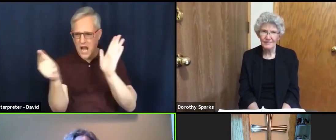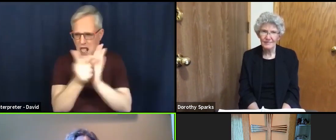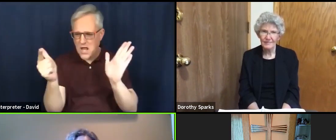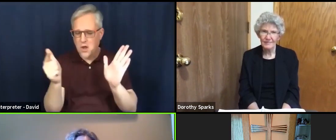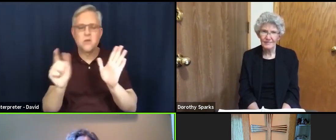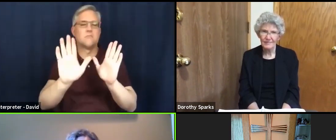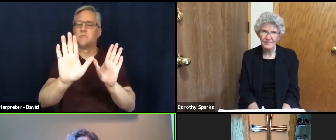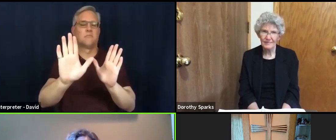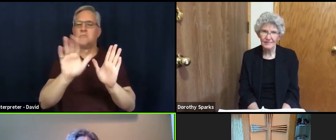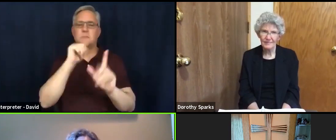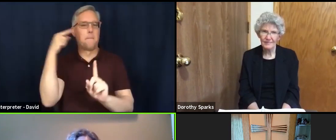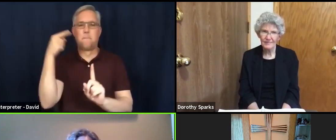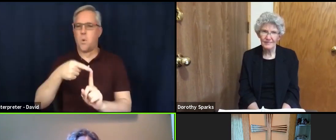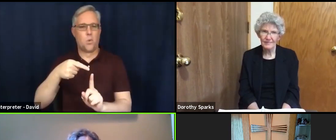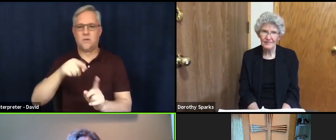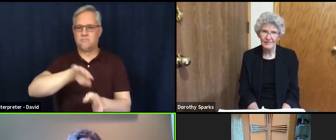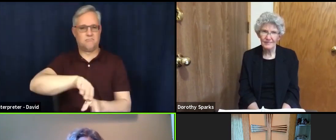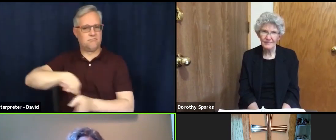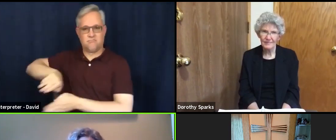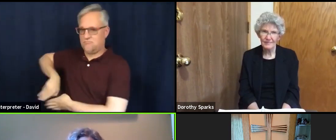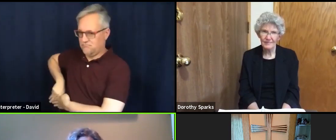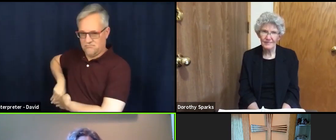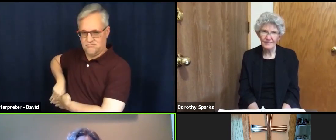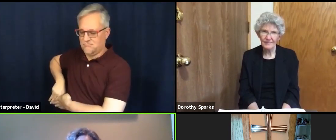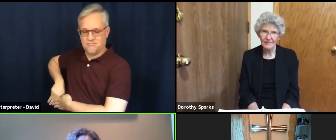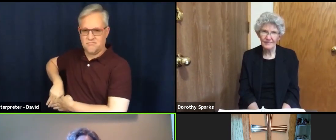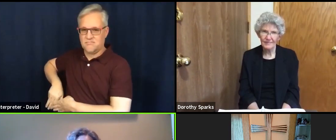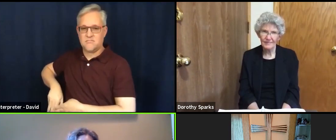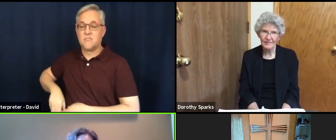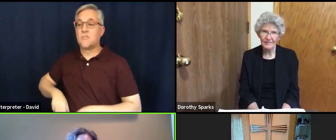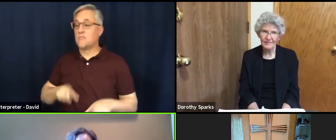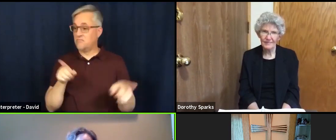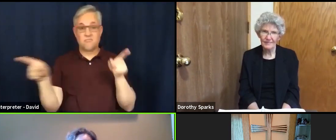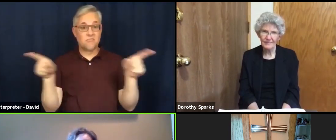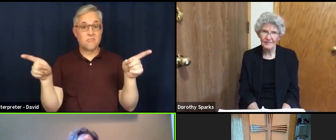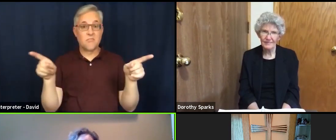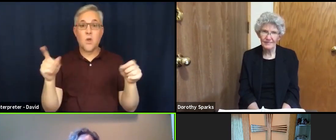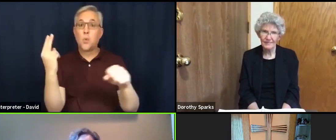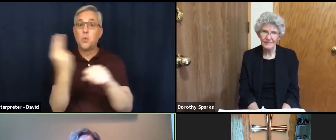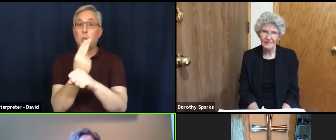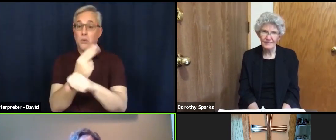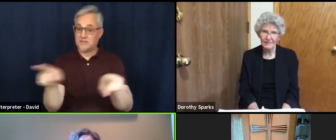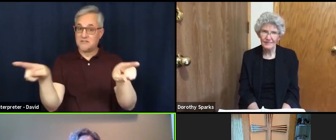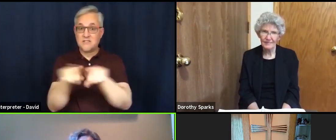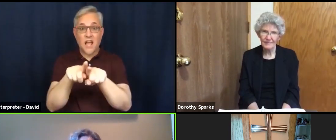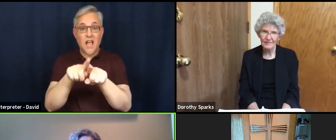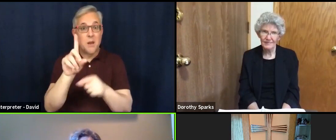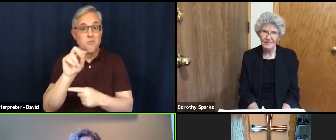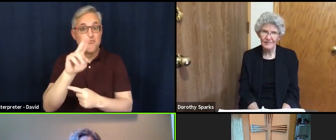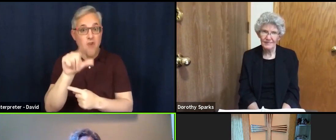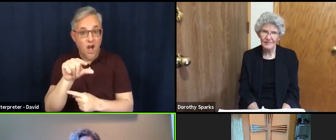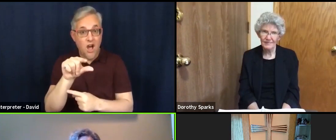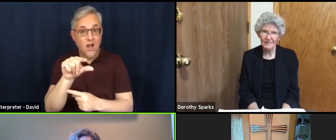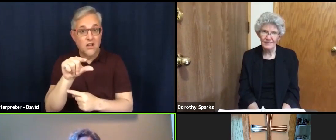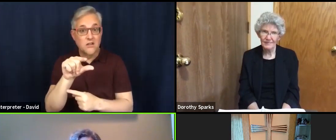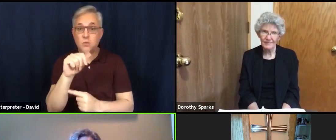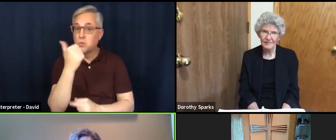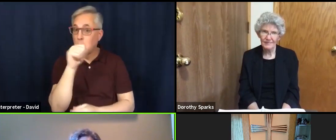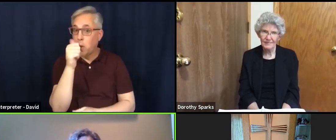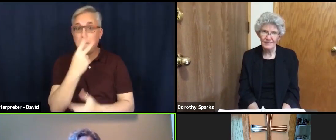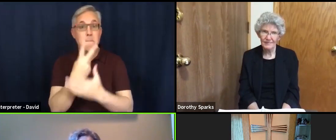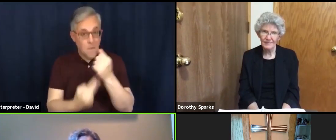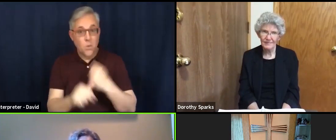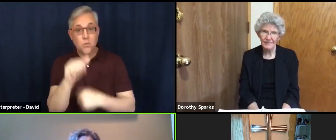you're using illegal drugs, the same drug, it should be the same problem,